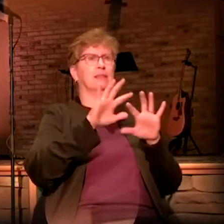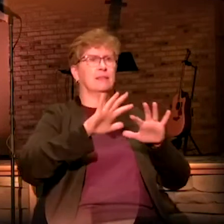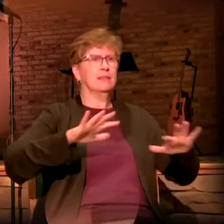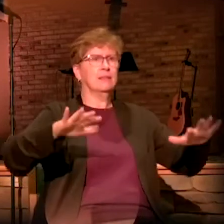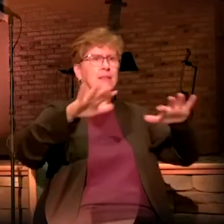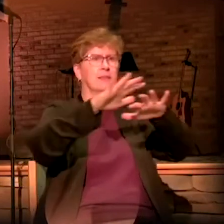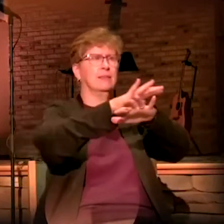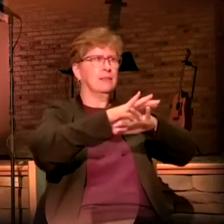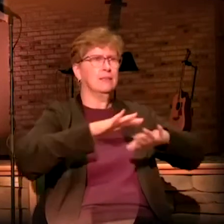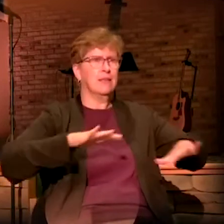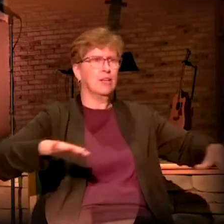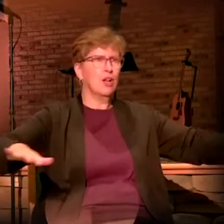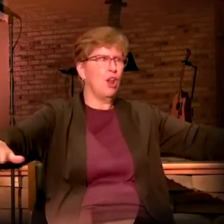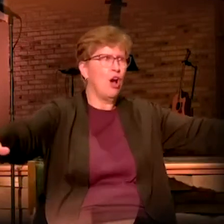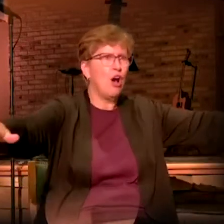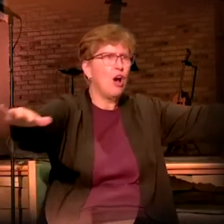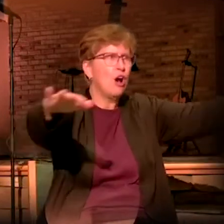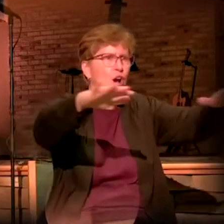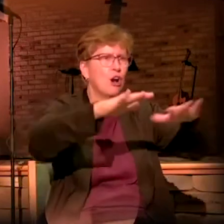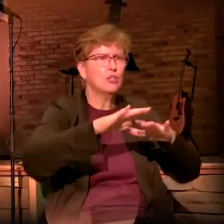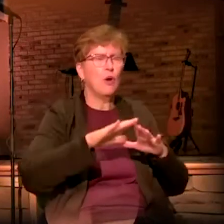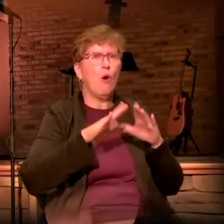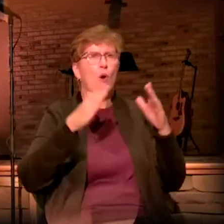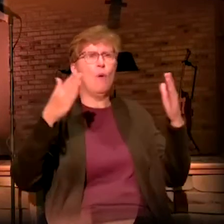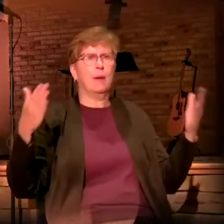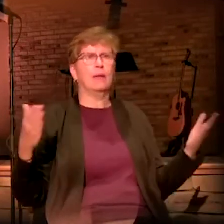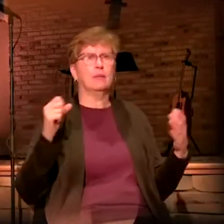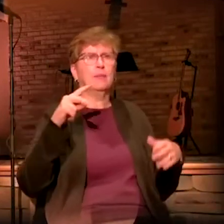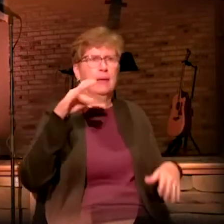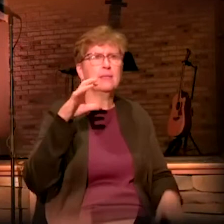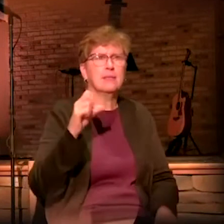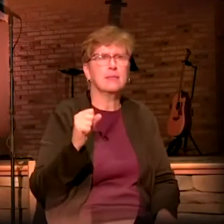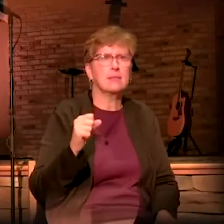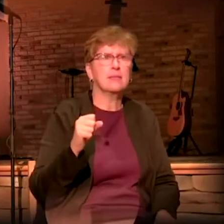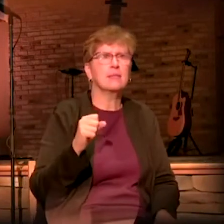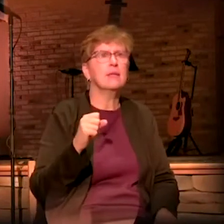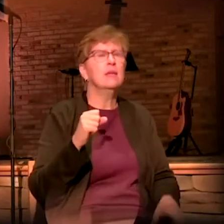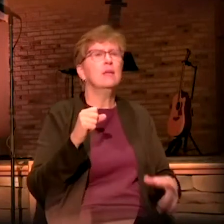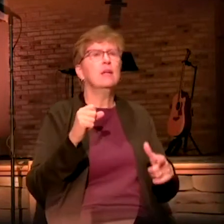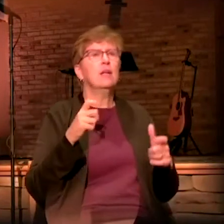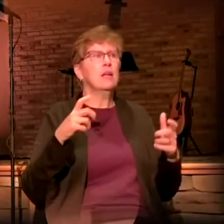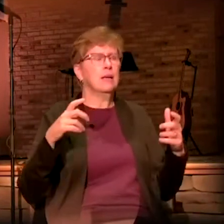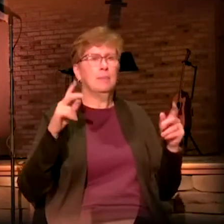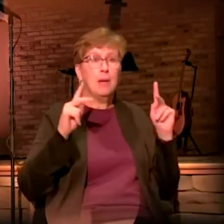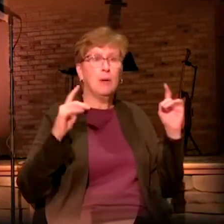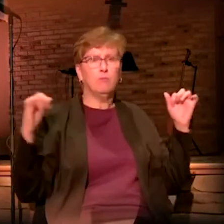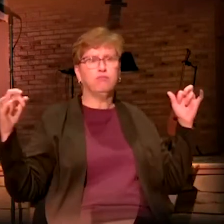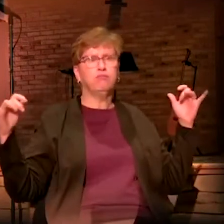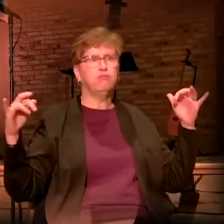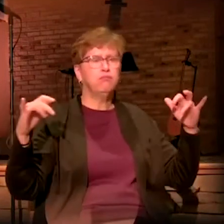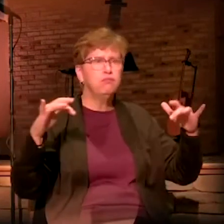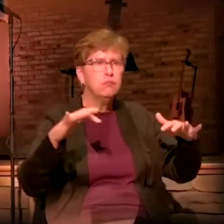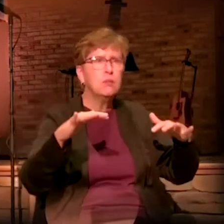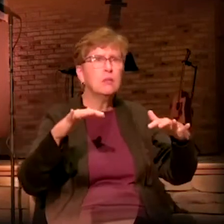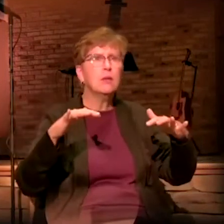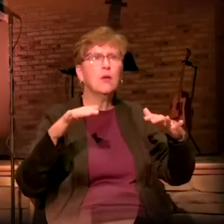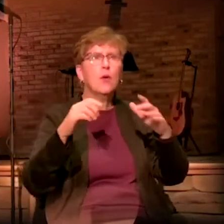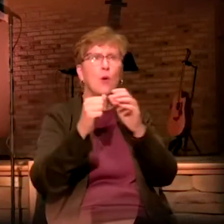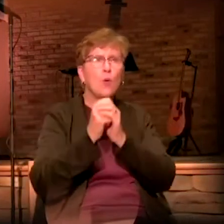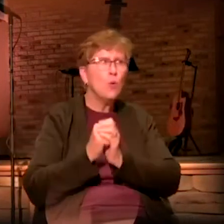proper. And you can imagine that these were large gatherings of believers where they